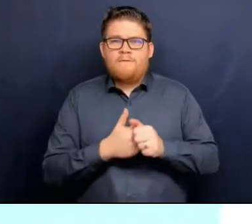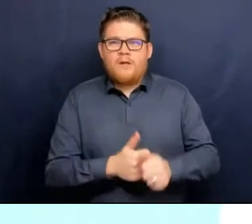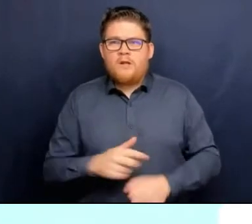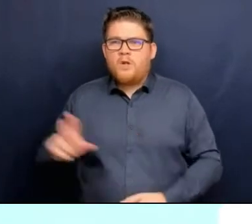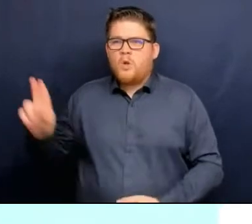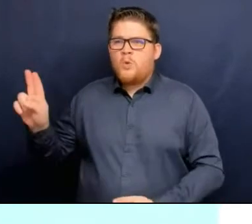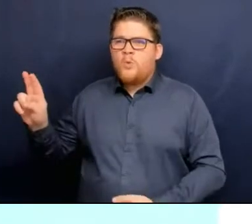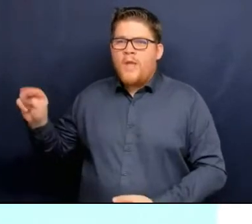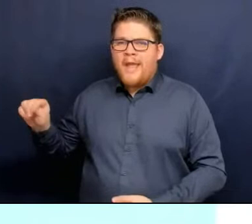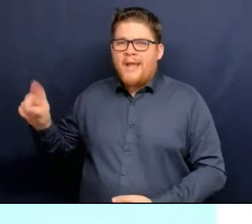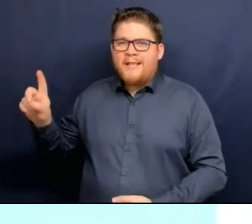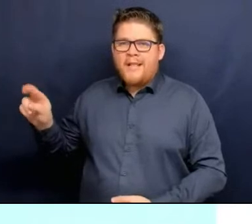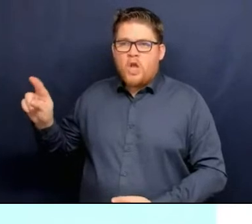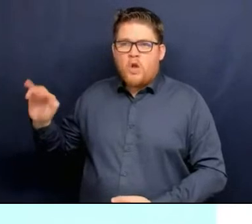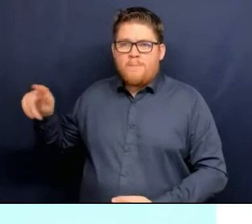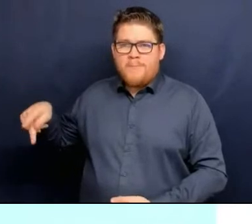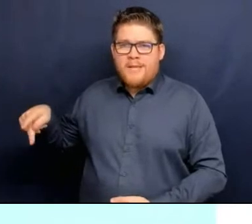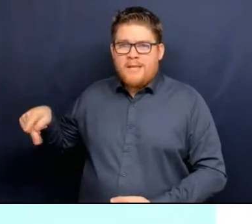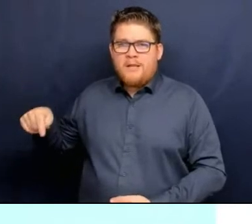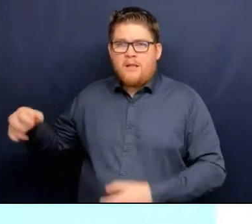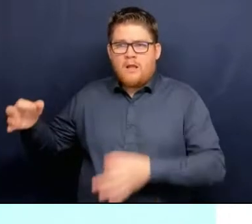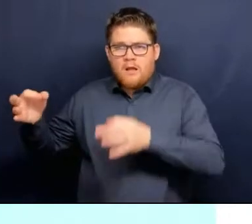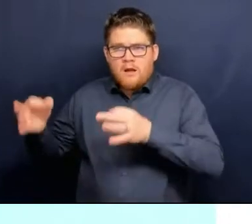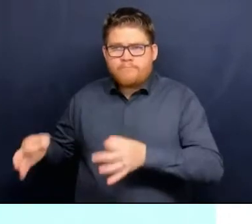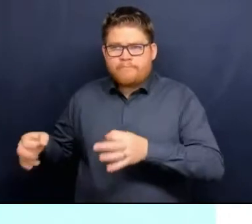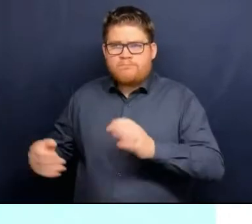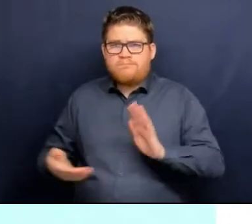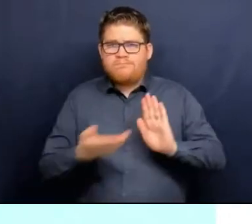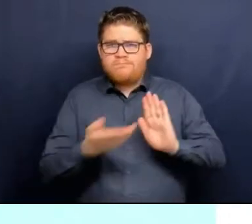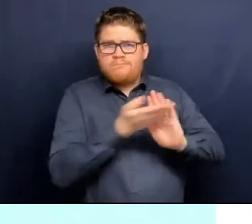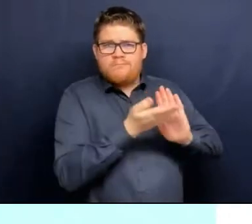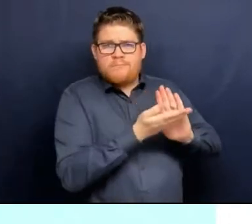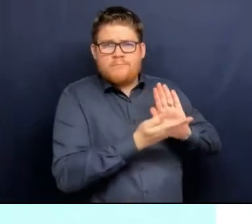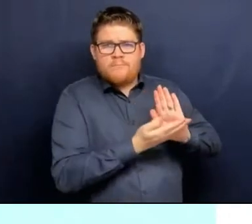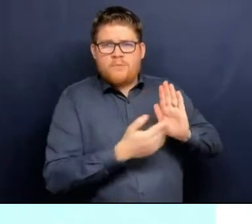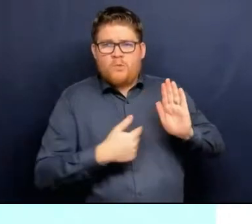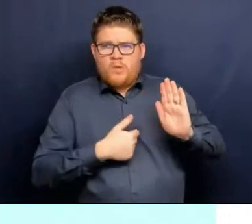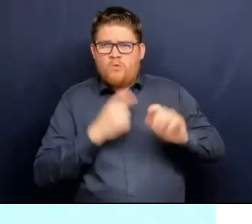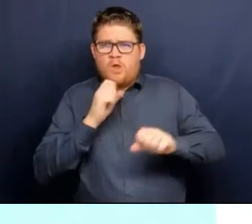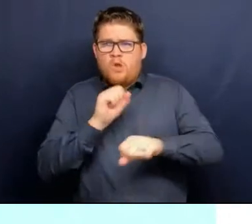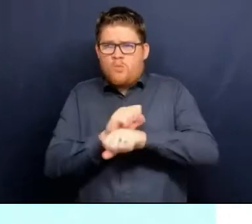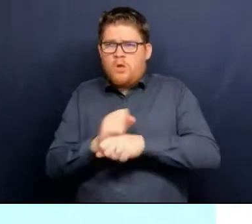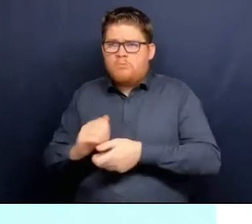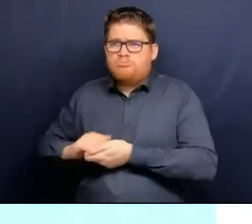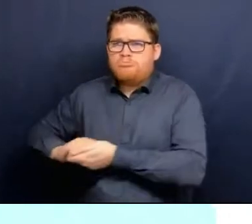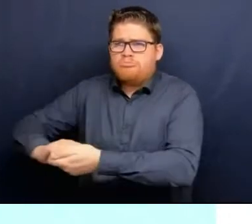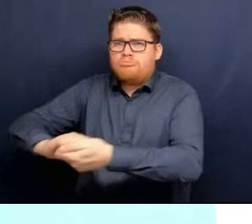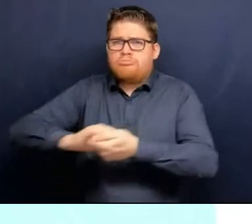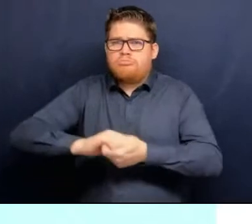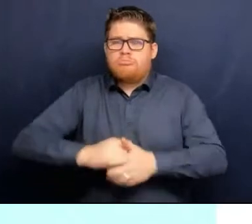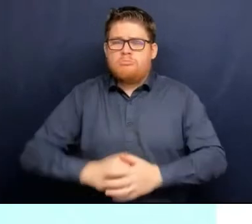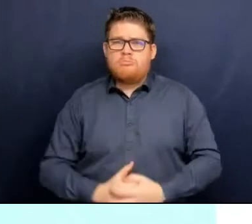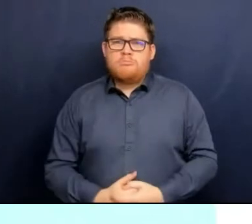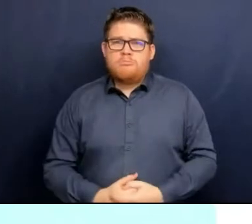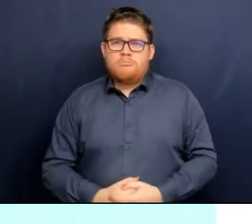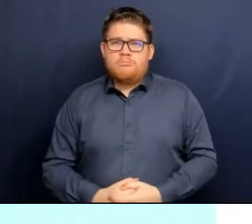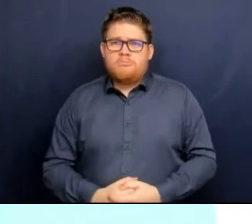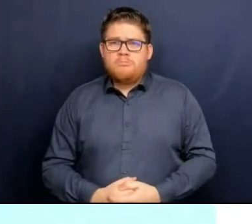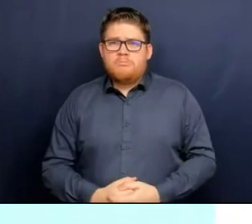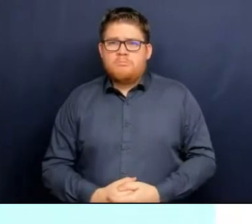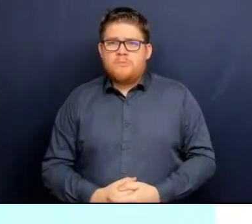And so that is how we're going to be able to work together. I mean, it took all of us in this province to work